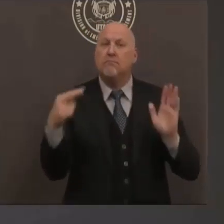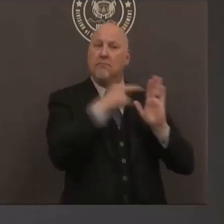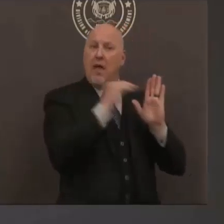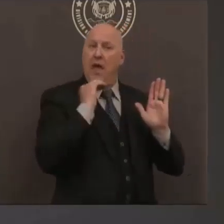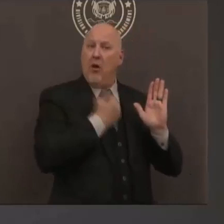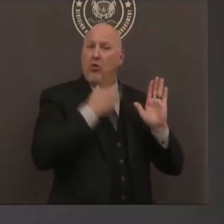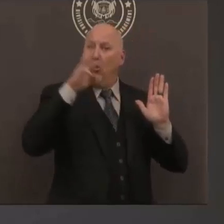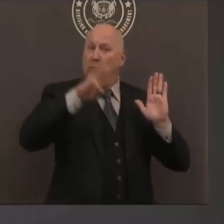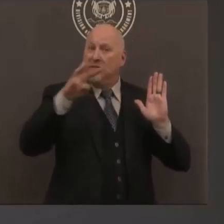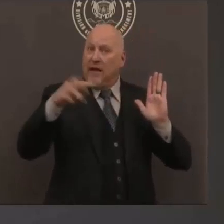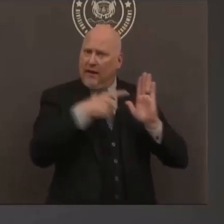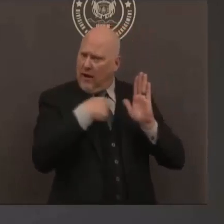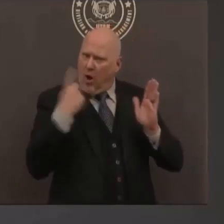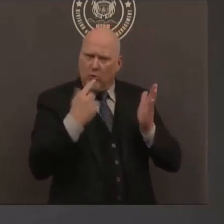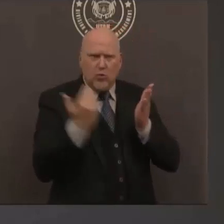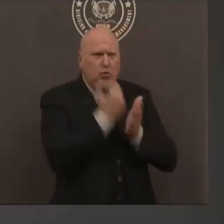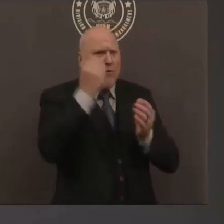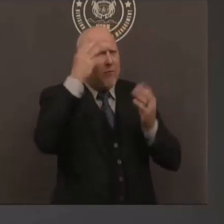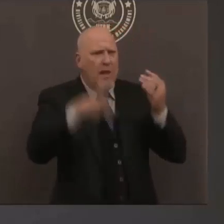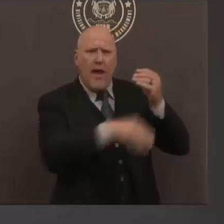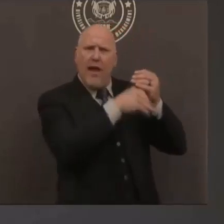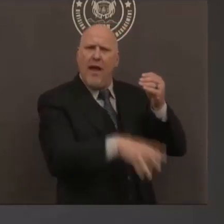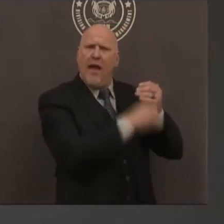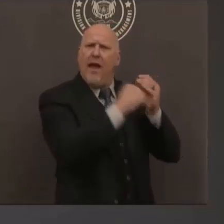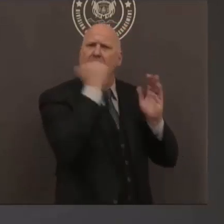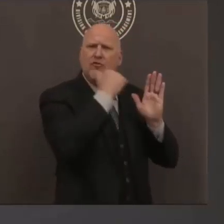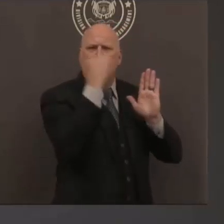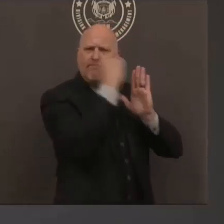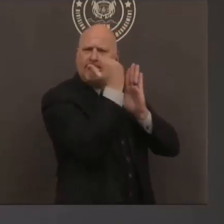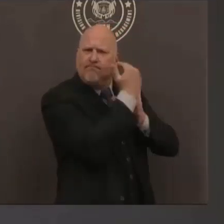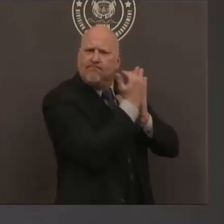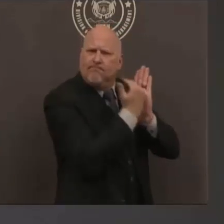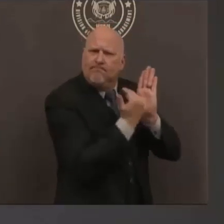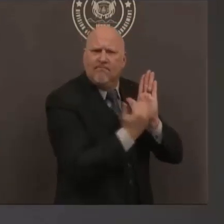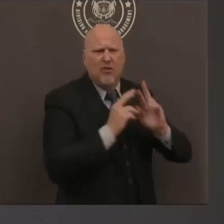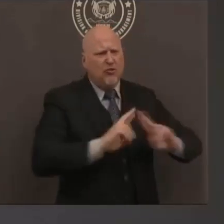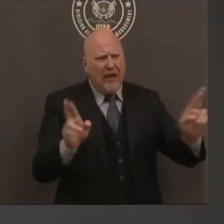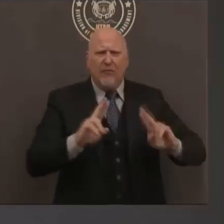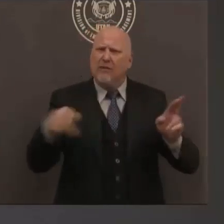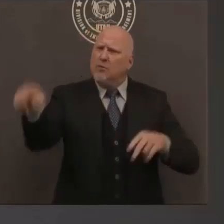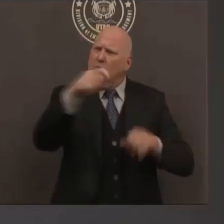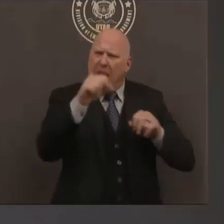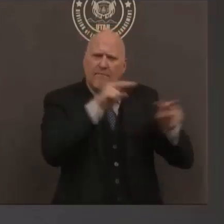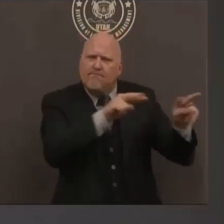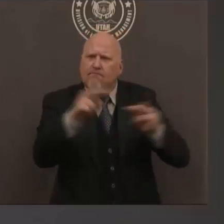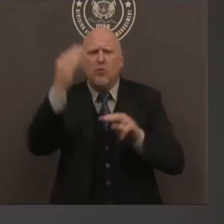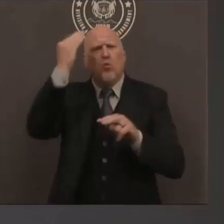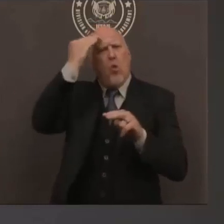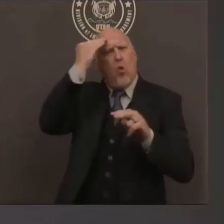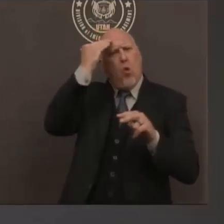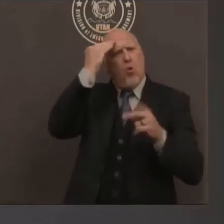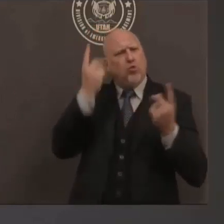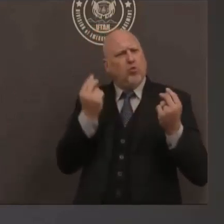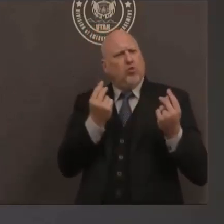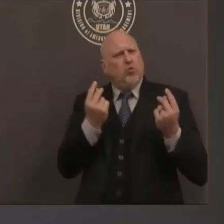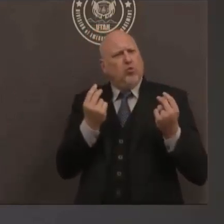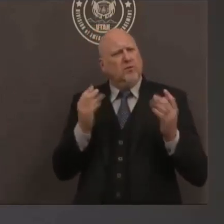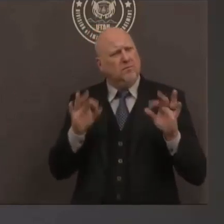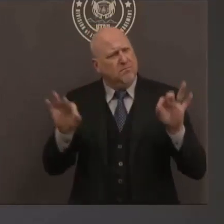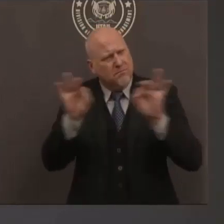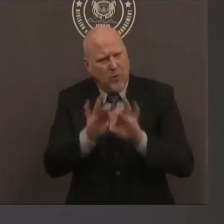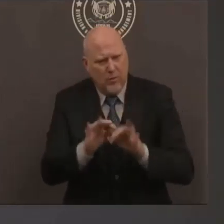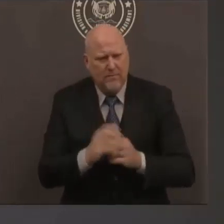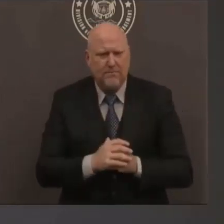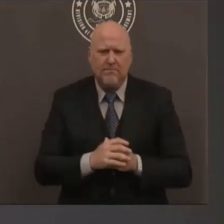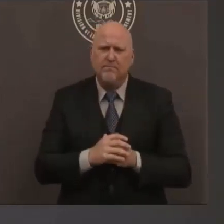doing. Last but not least, we certainly want you to be vigilant about hygiene and cleaning. We've talked about this